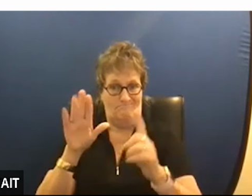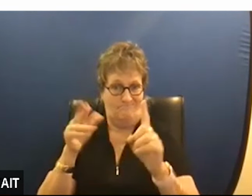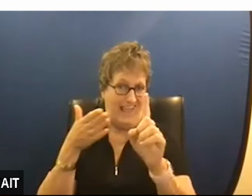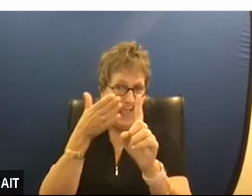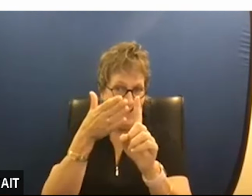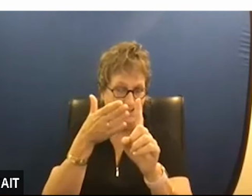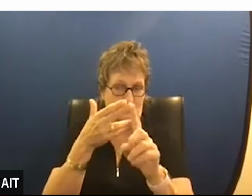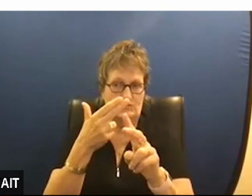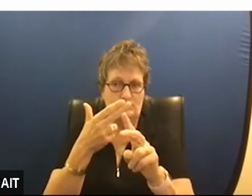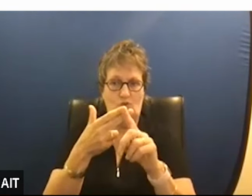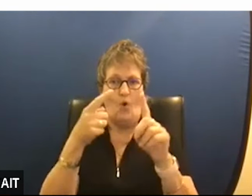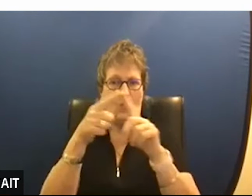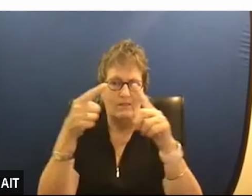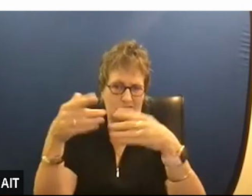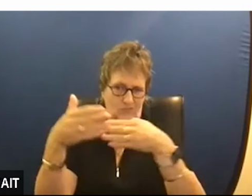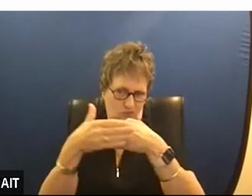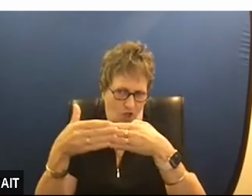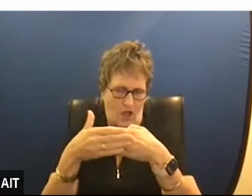the screen,